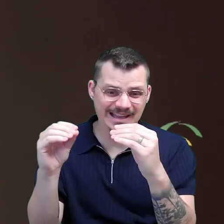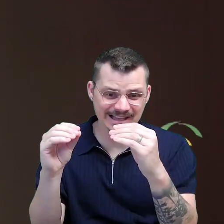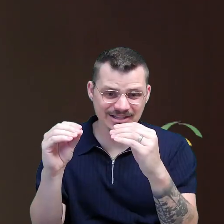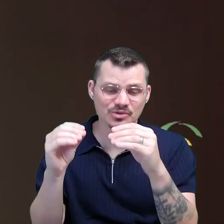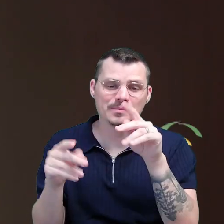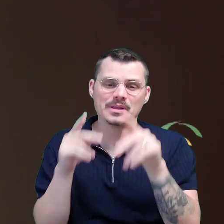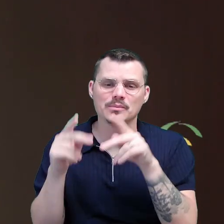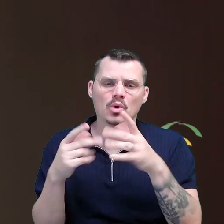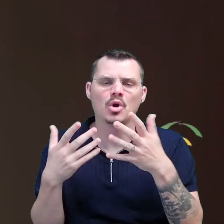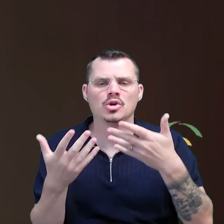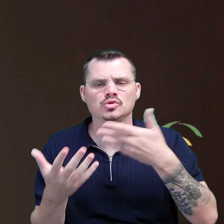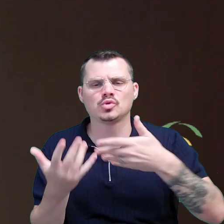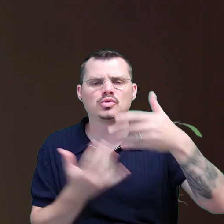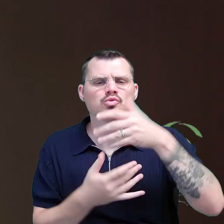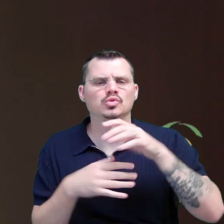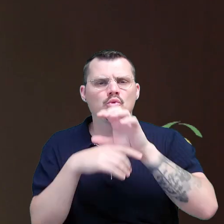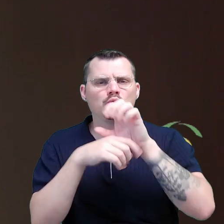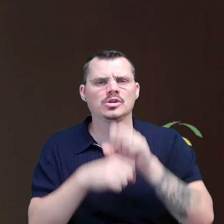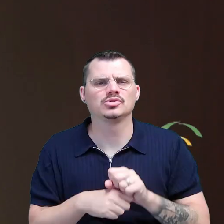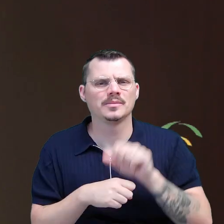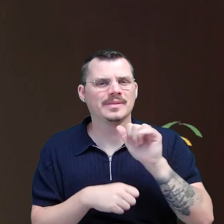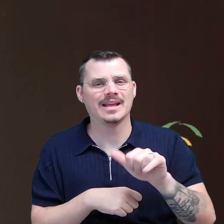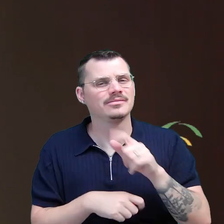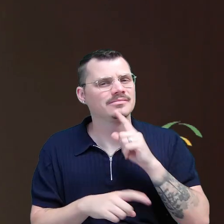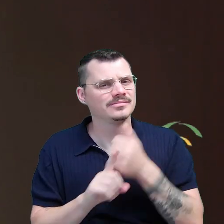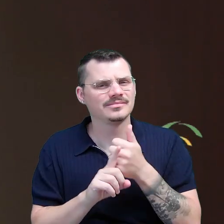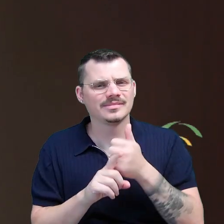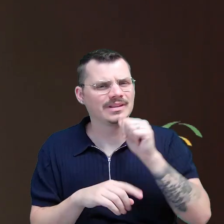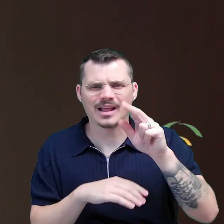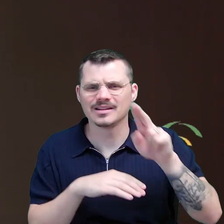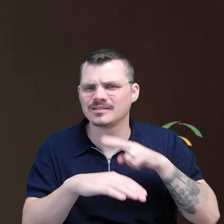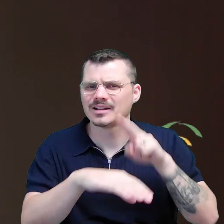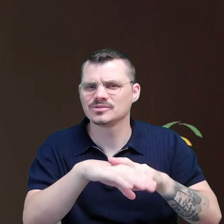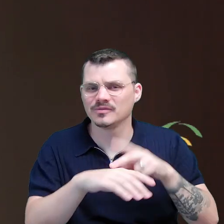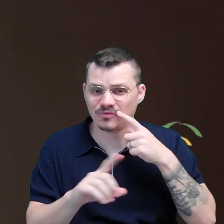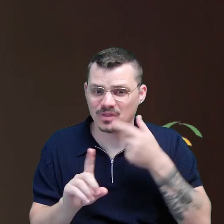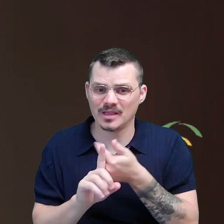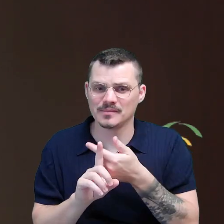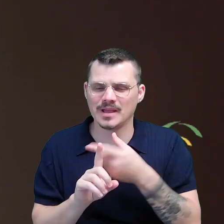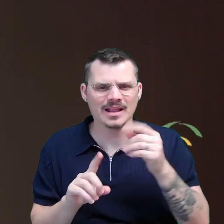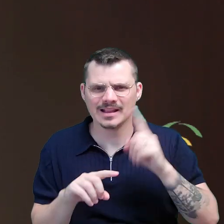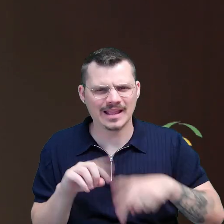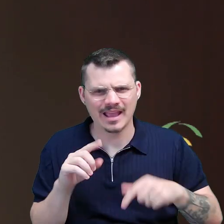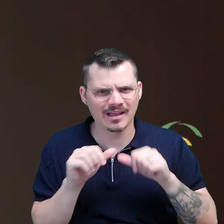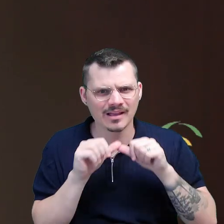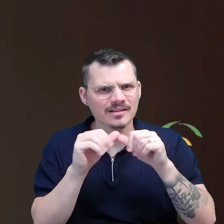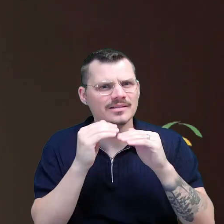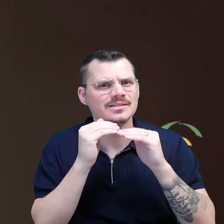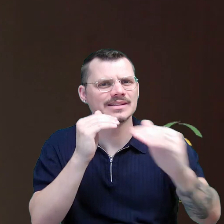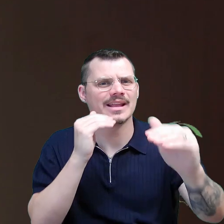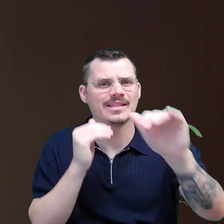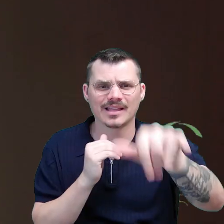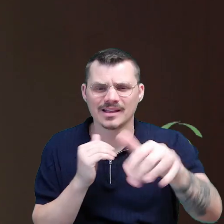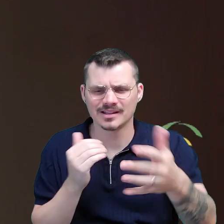people social rituals that are unnatural to them and cannot be sustained.